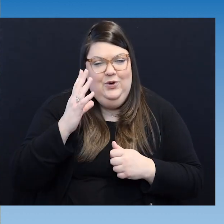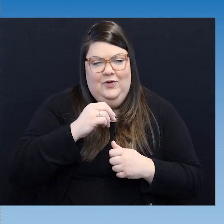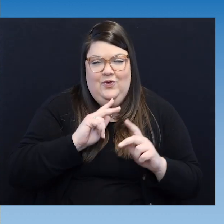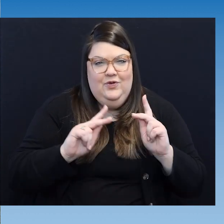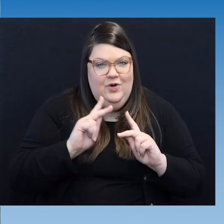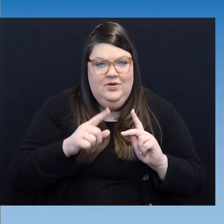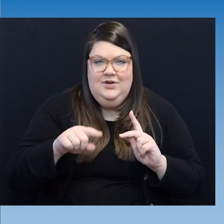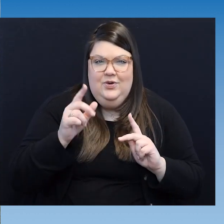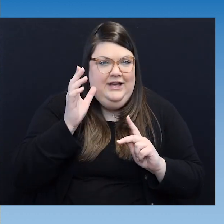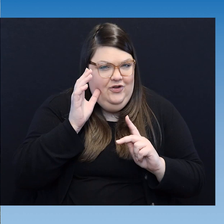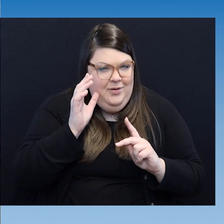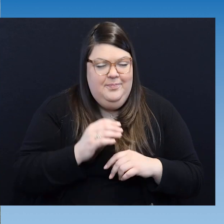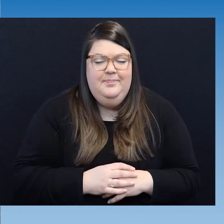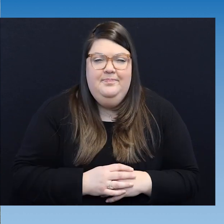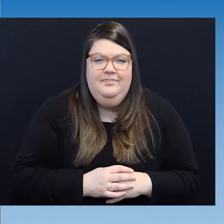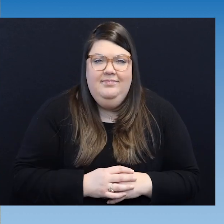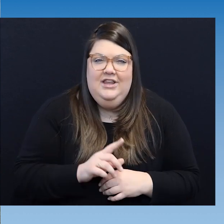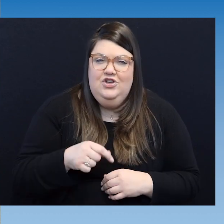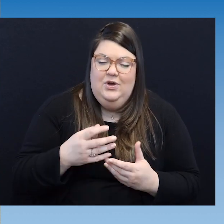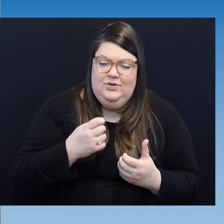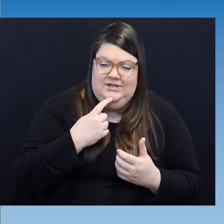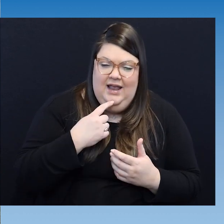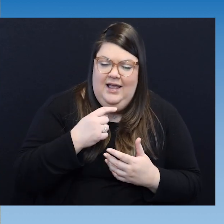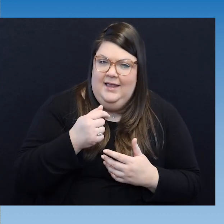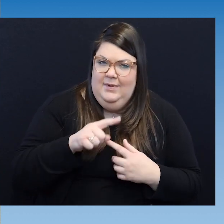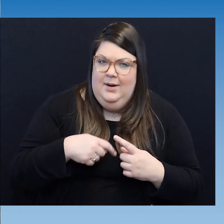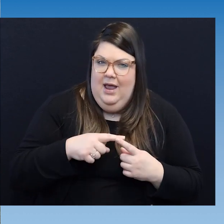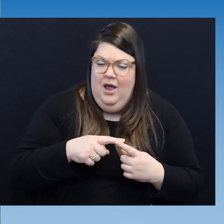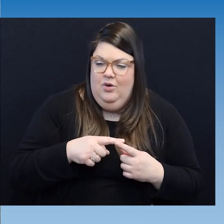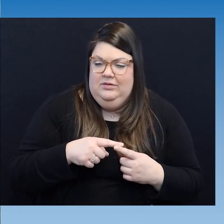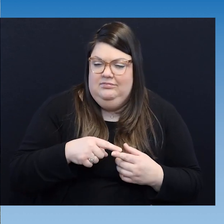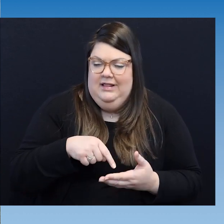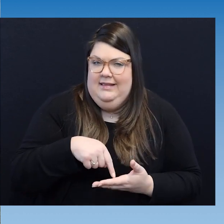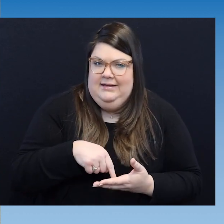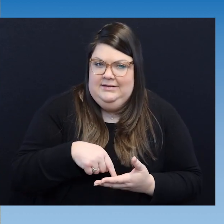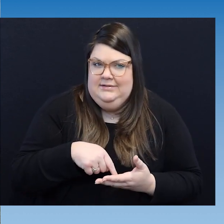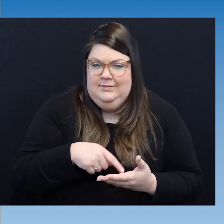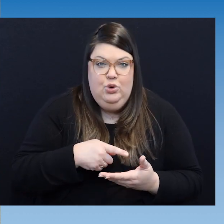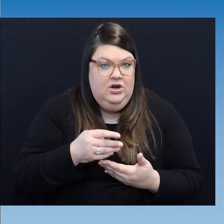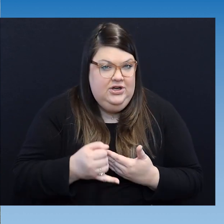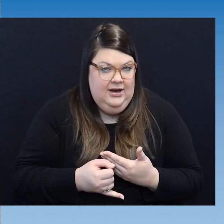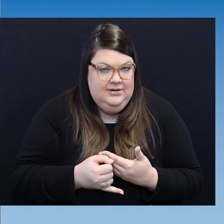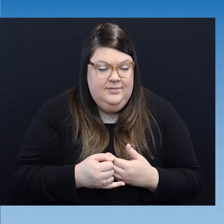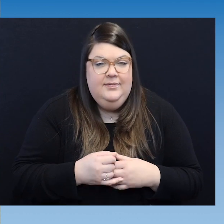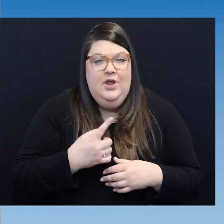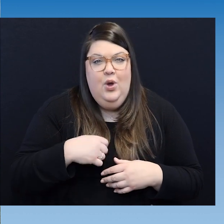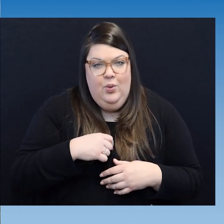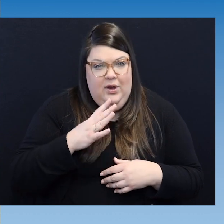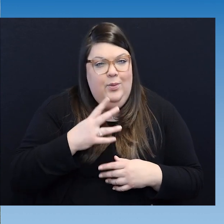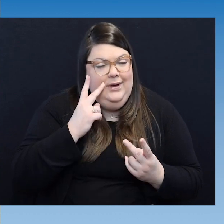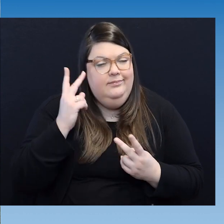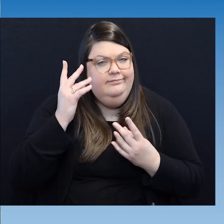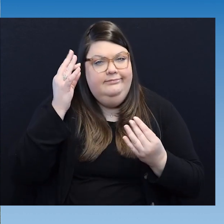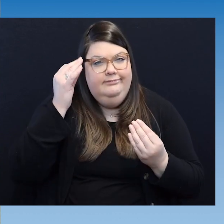you're going to hear from. I just want to say a little bit about this, the project that we're going to be reflecting